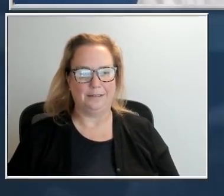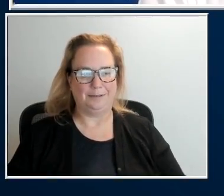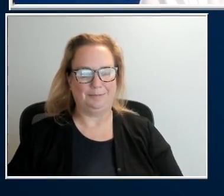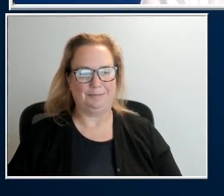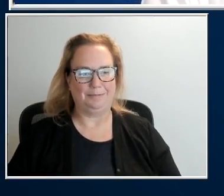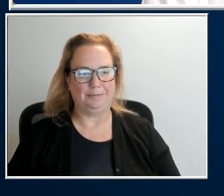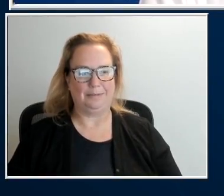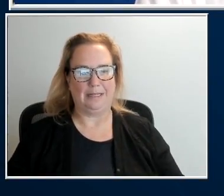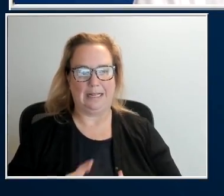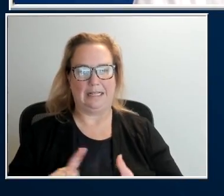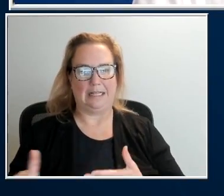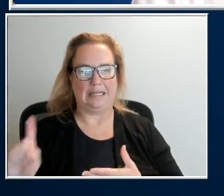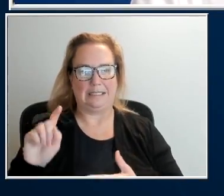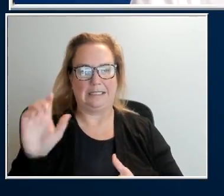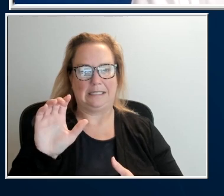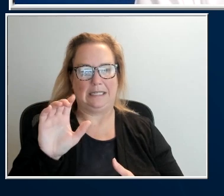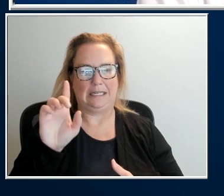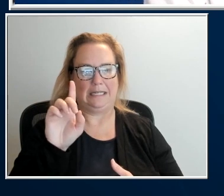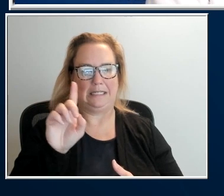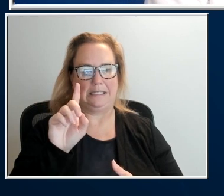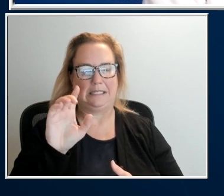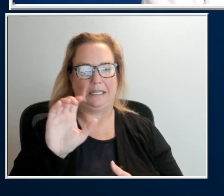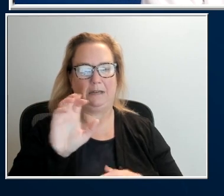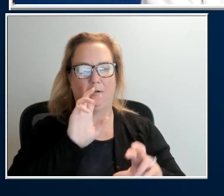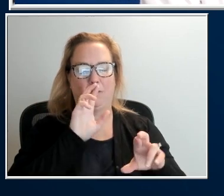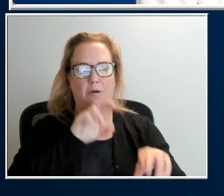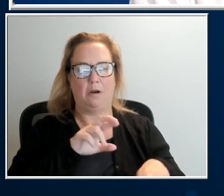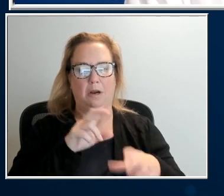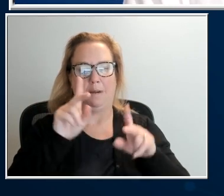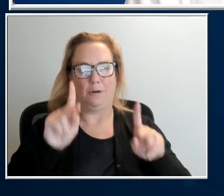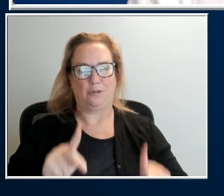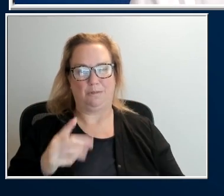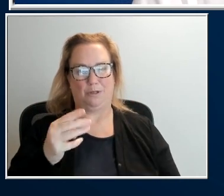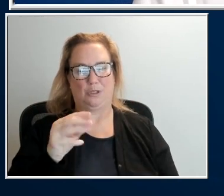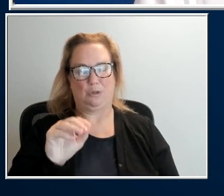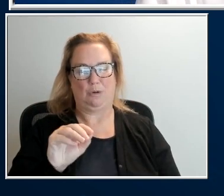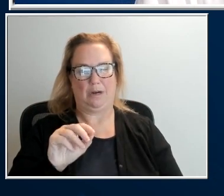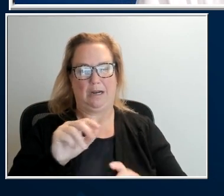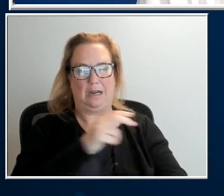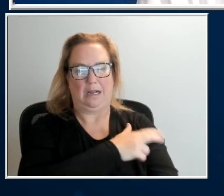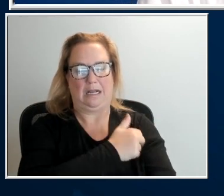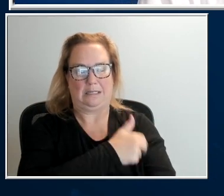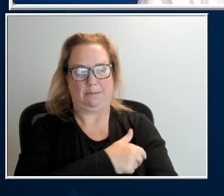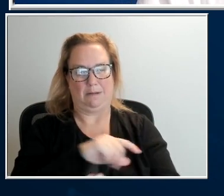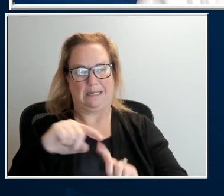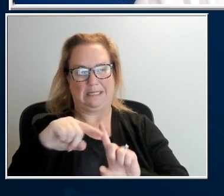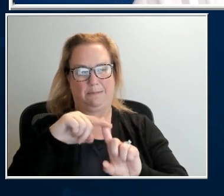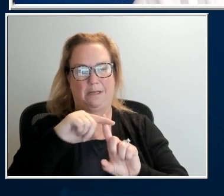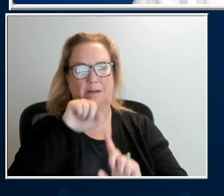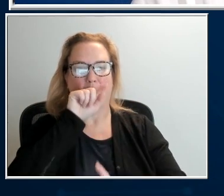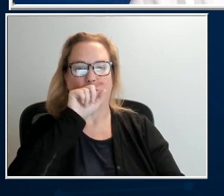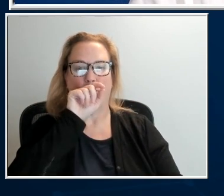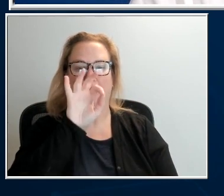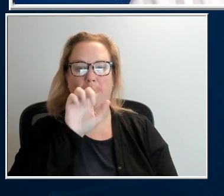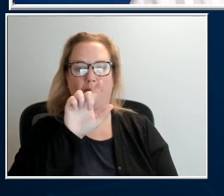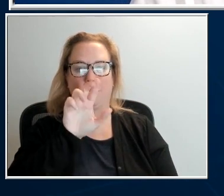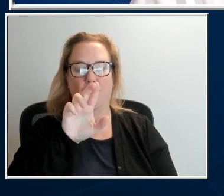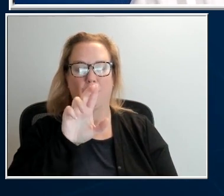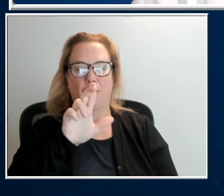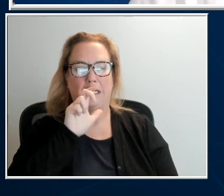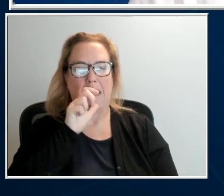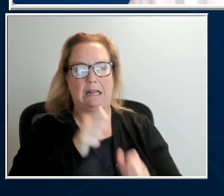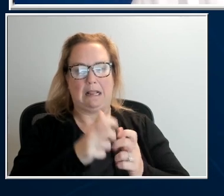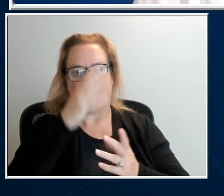Last week, the CDC reported that a person in a Missouri hospital had tested positive for bird flu. Dr. Hawkinson, there's not a lot of information